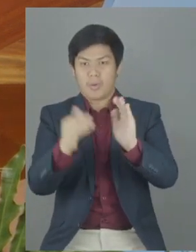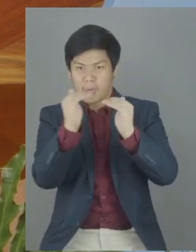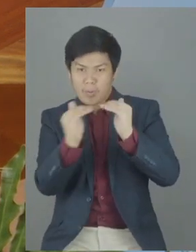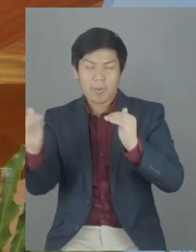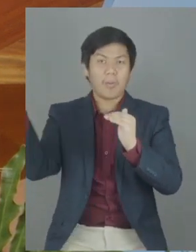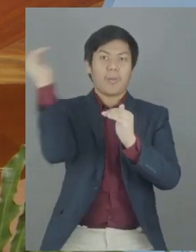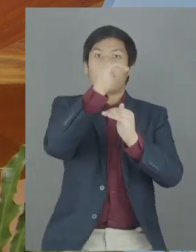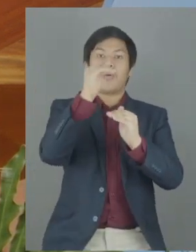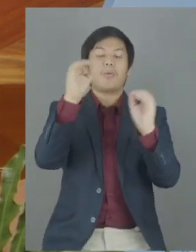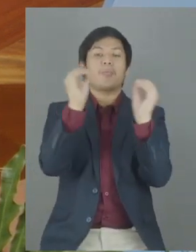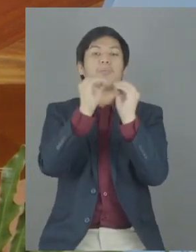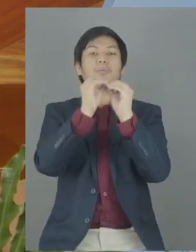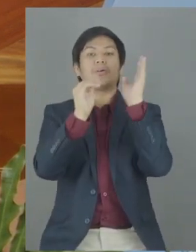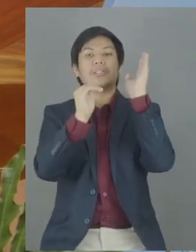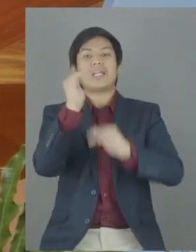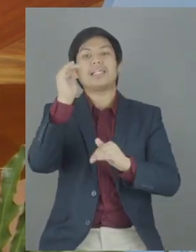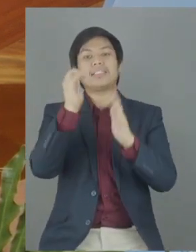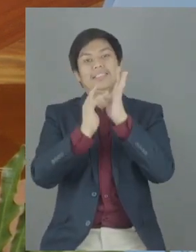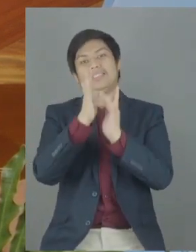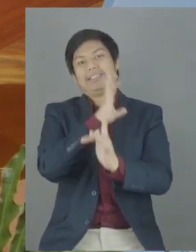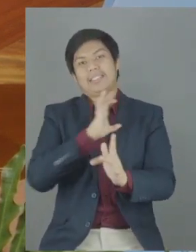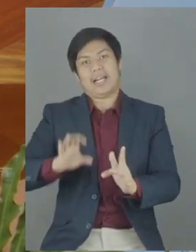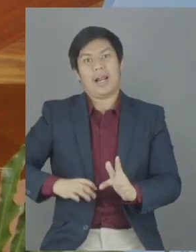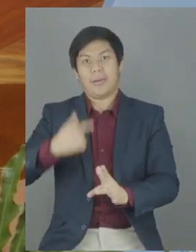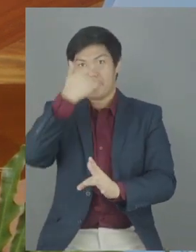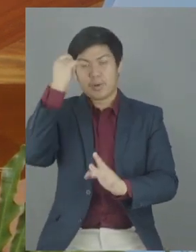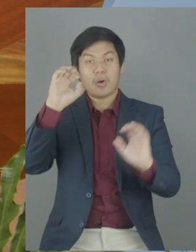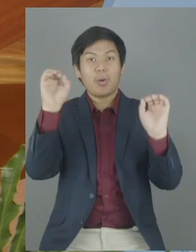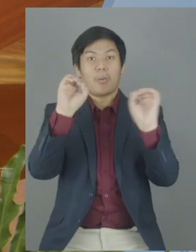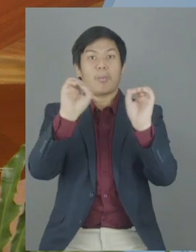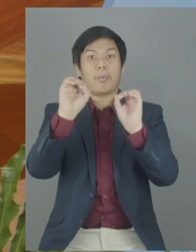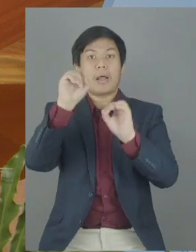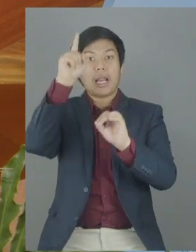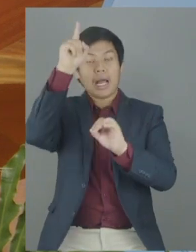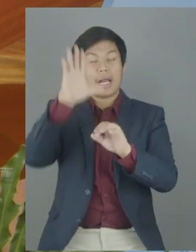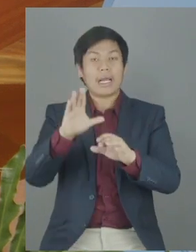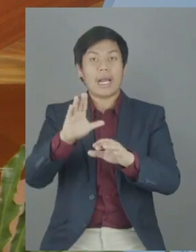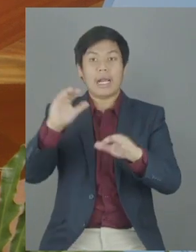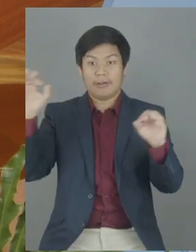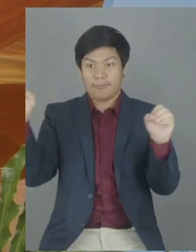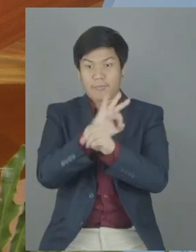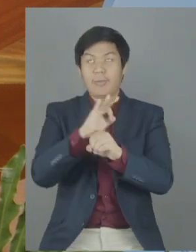hospitality more than Jesus. Why? Because no one forced God to send him.